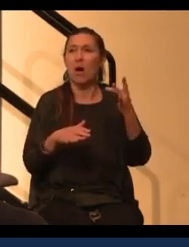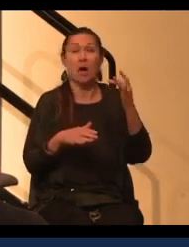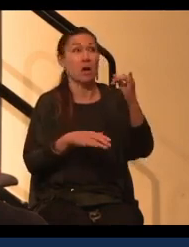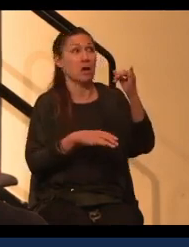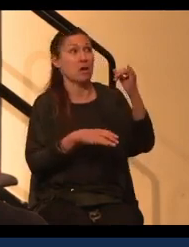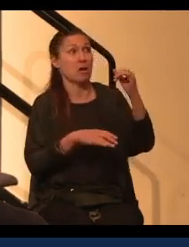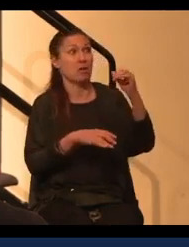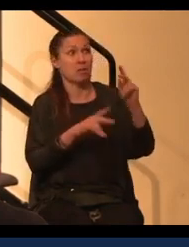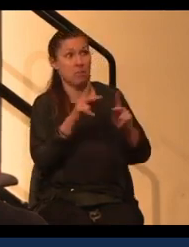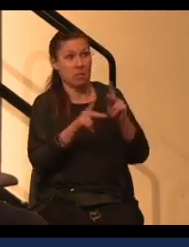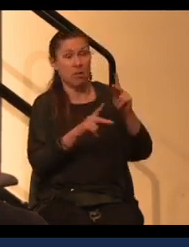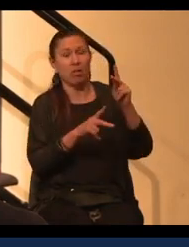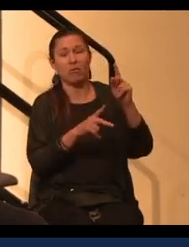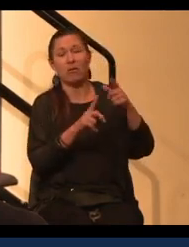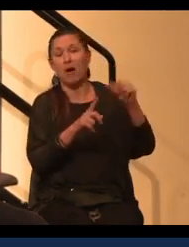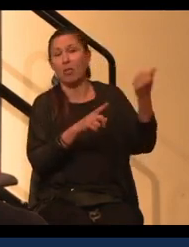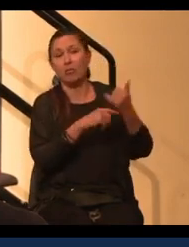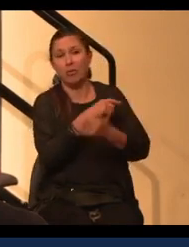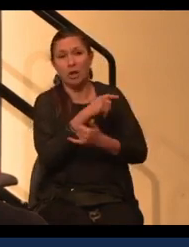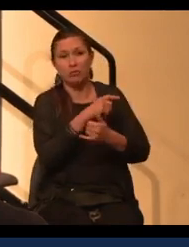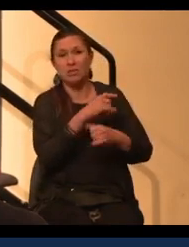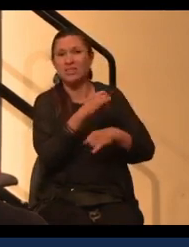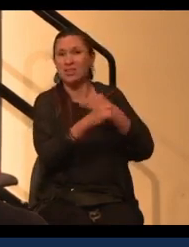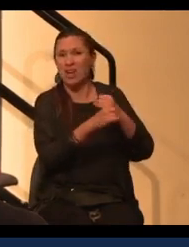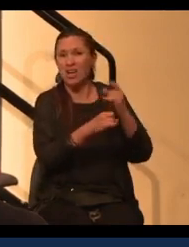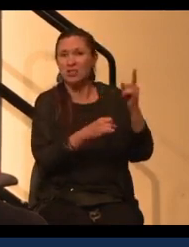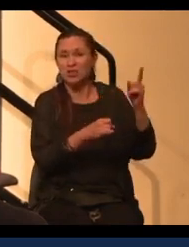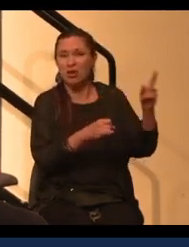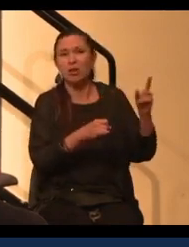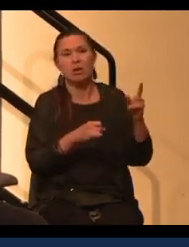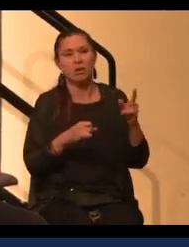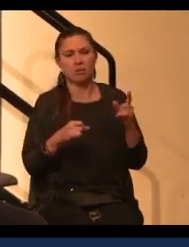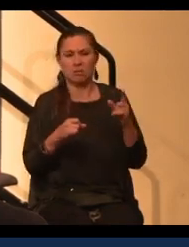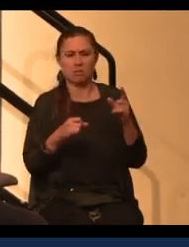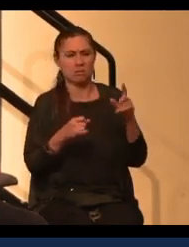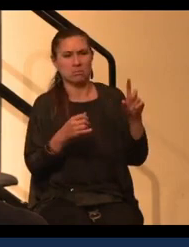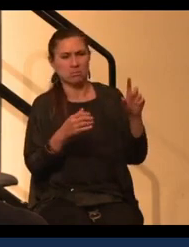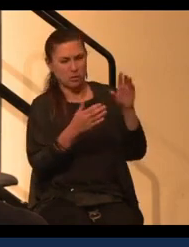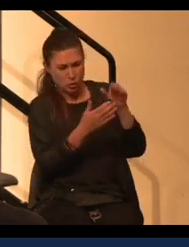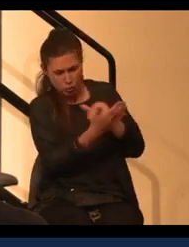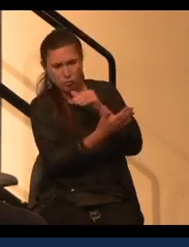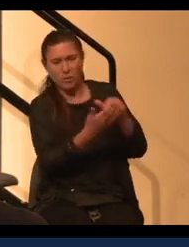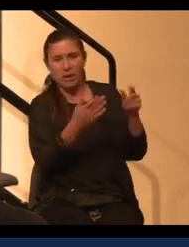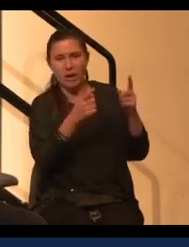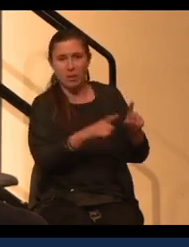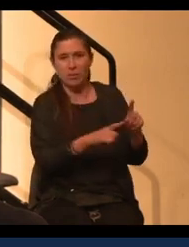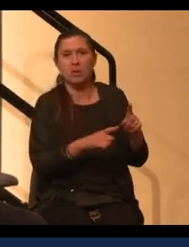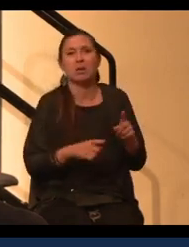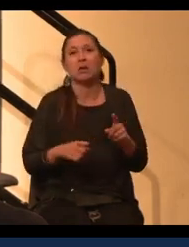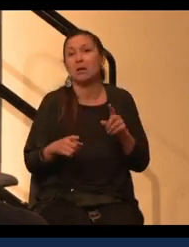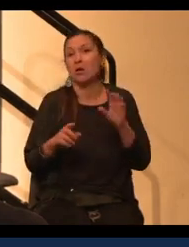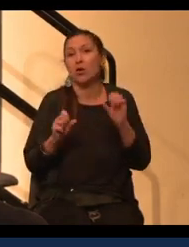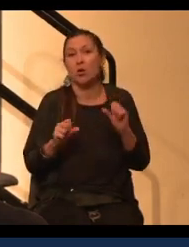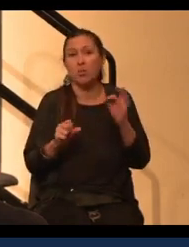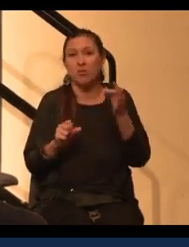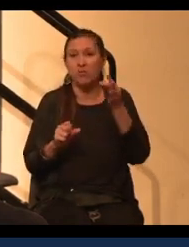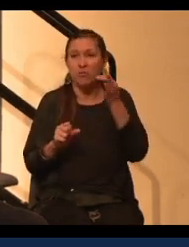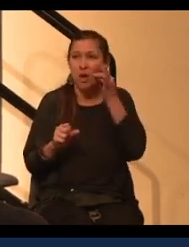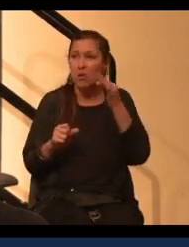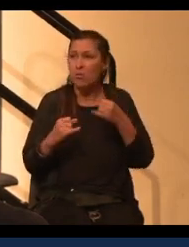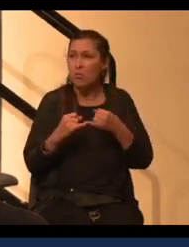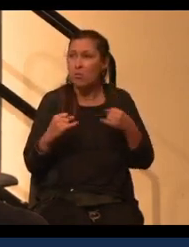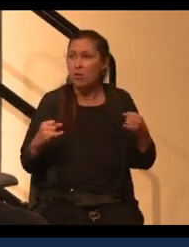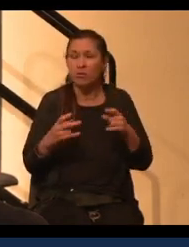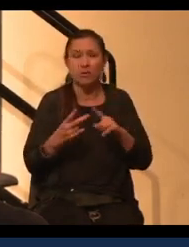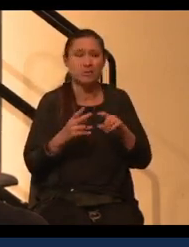this view that borders is what separates us. And again, these are, and they may be federal borders, sometimes they may be